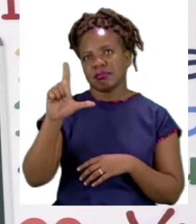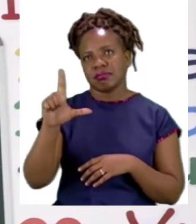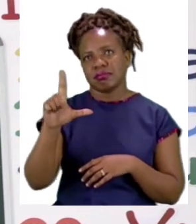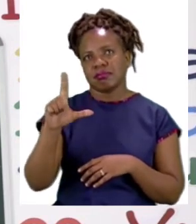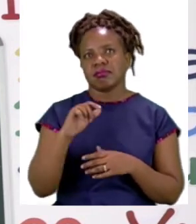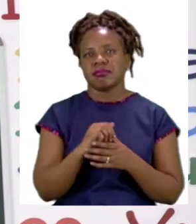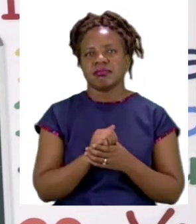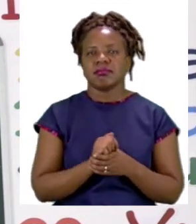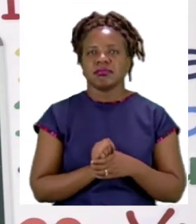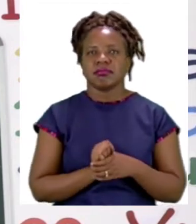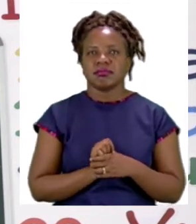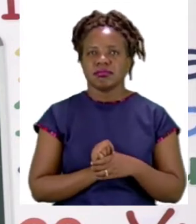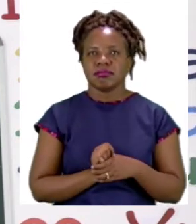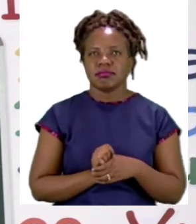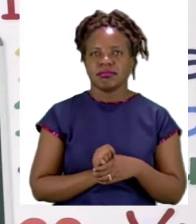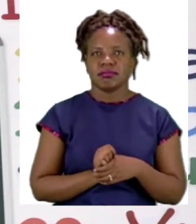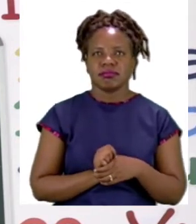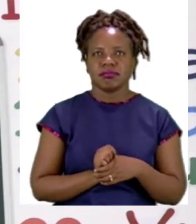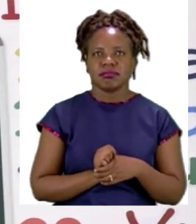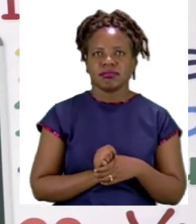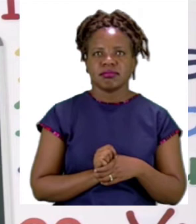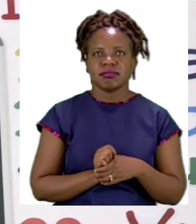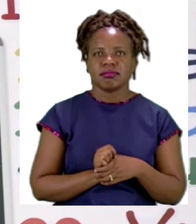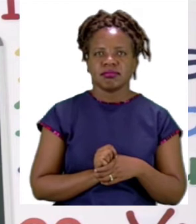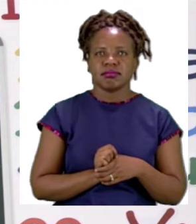means we are adding our A,